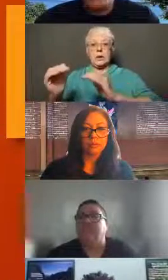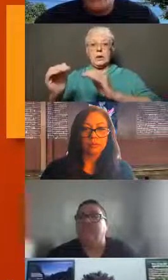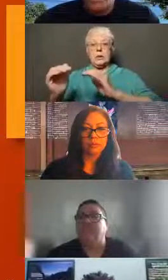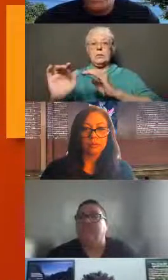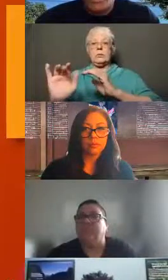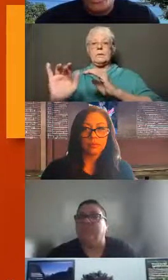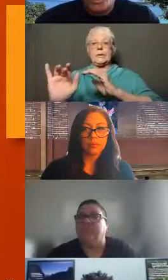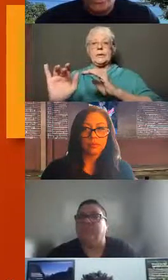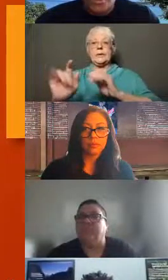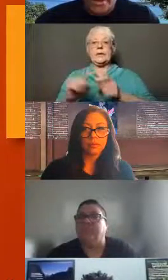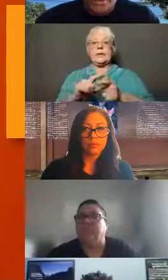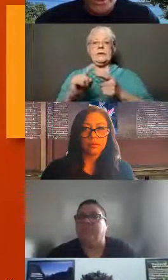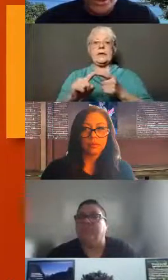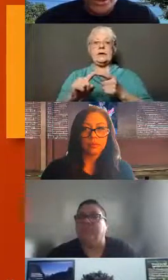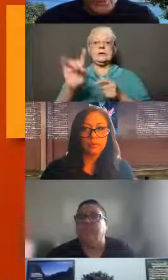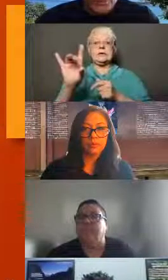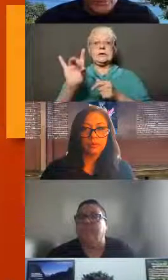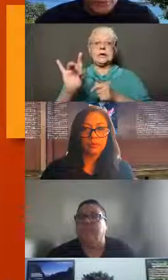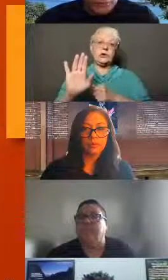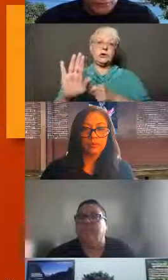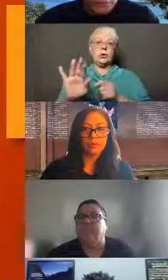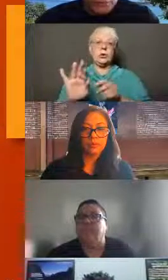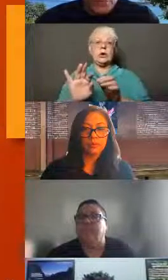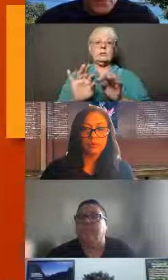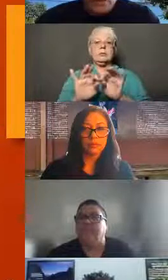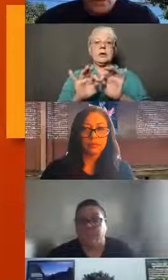and then select your language.